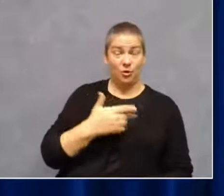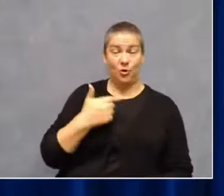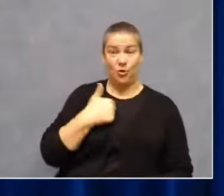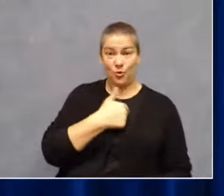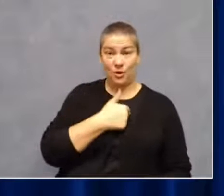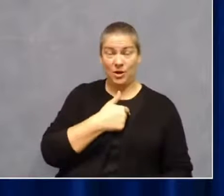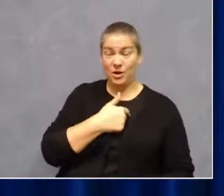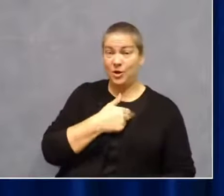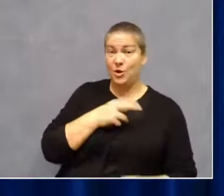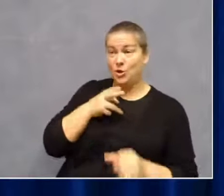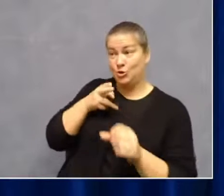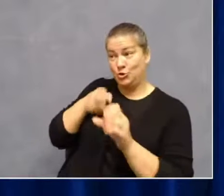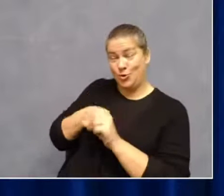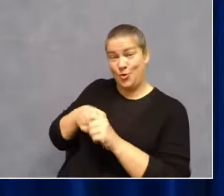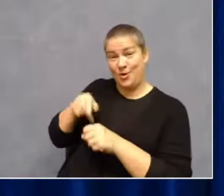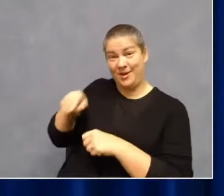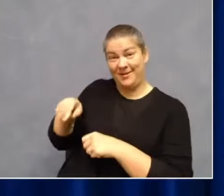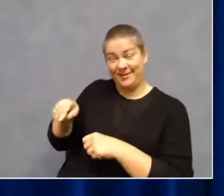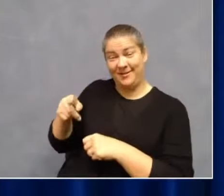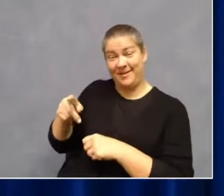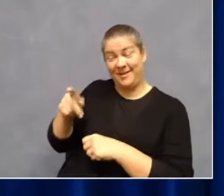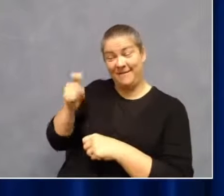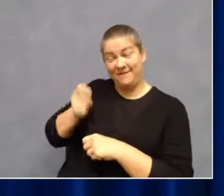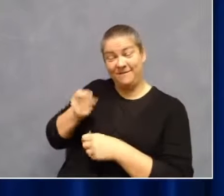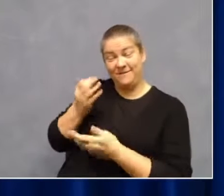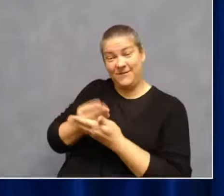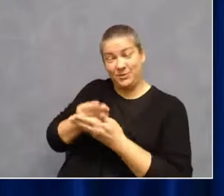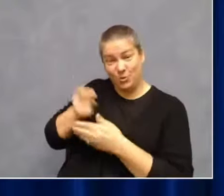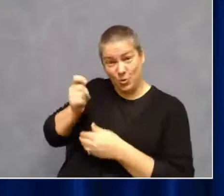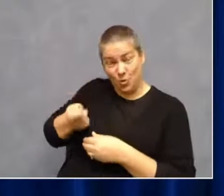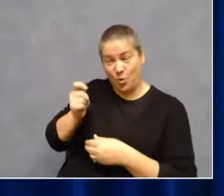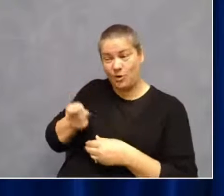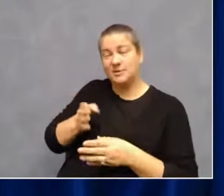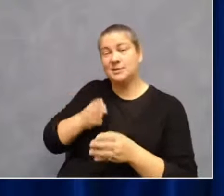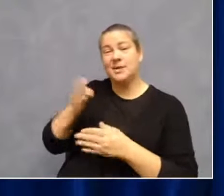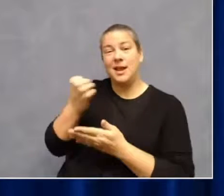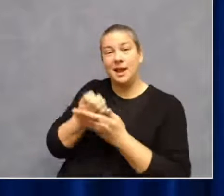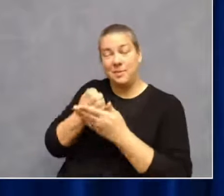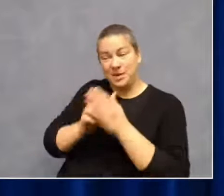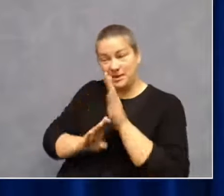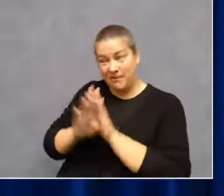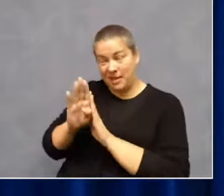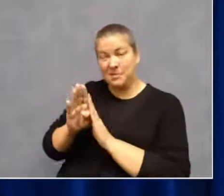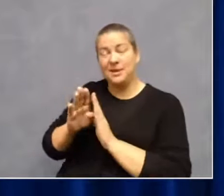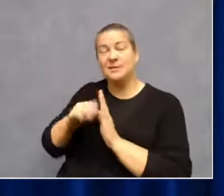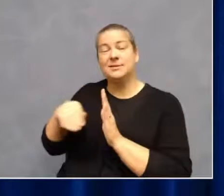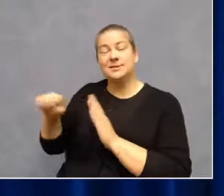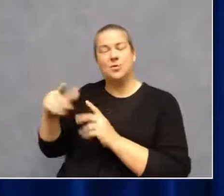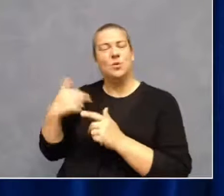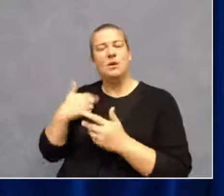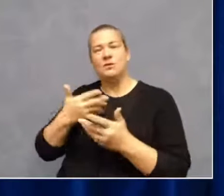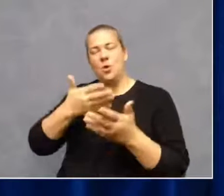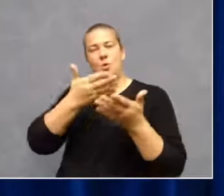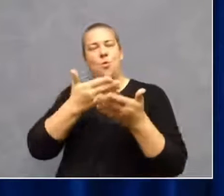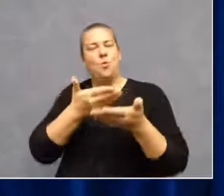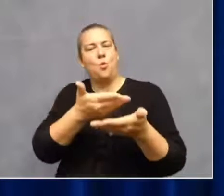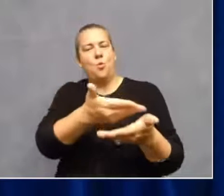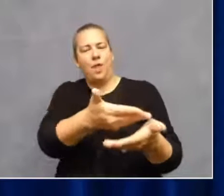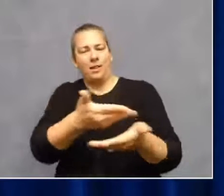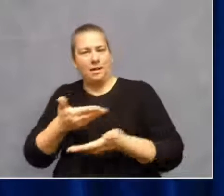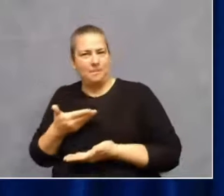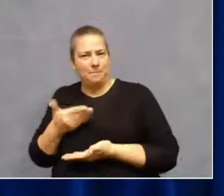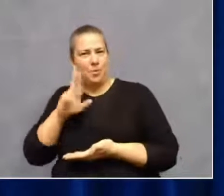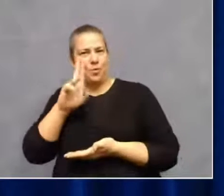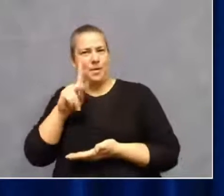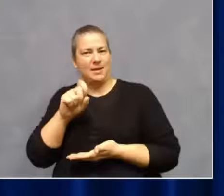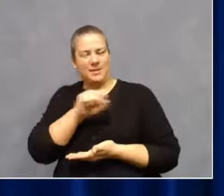Economic Development Authority, and won Harlan County in welcoming UPS back to Harlan County and